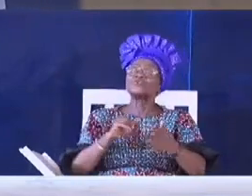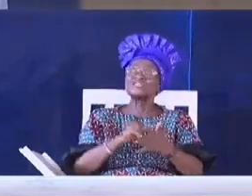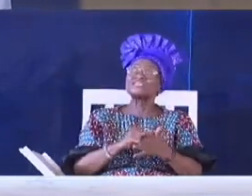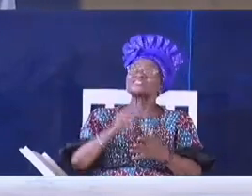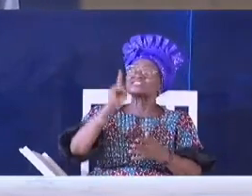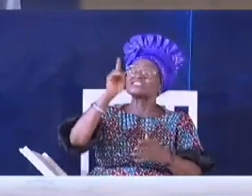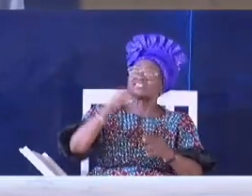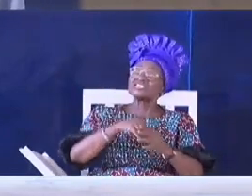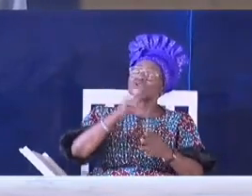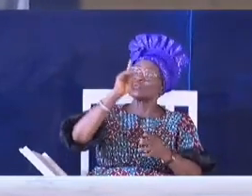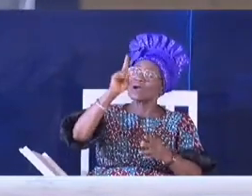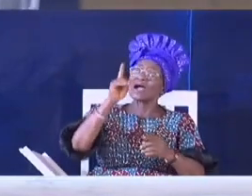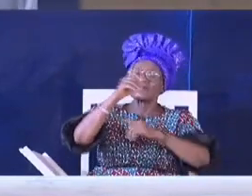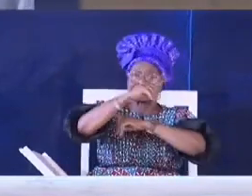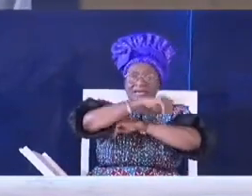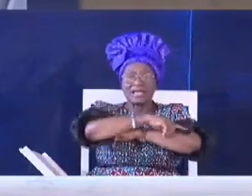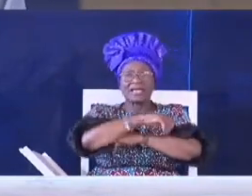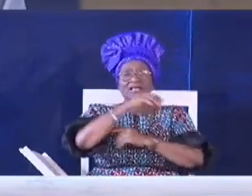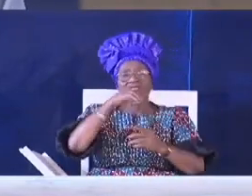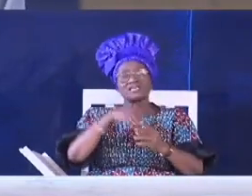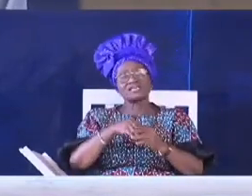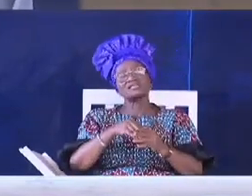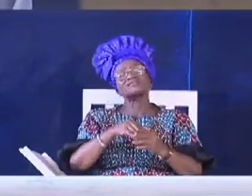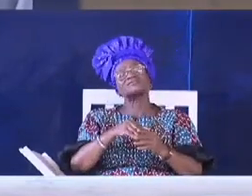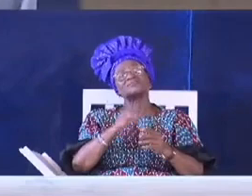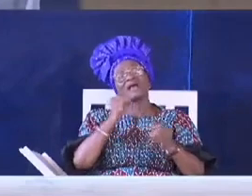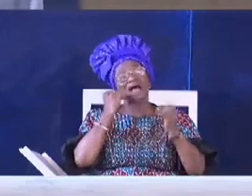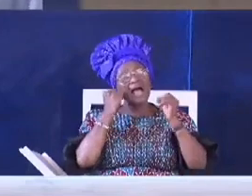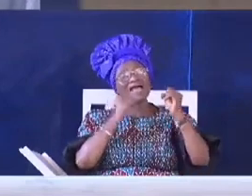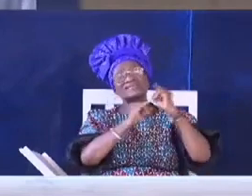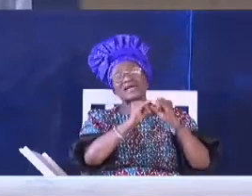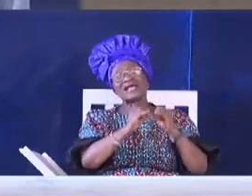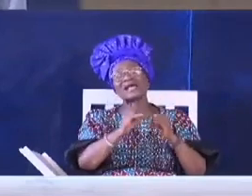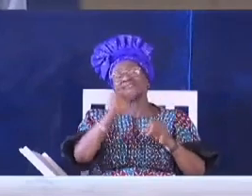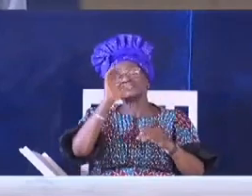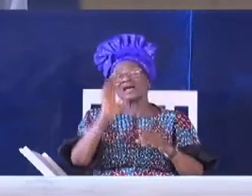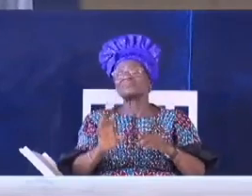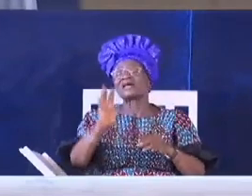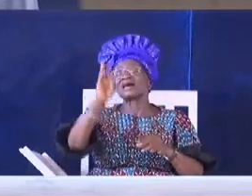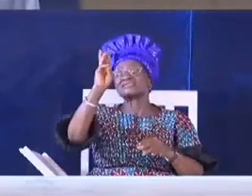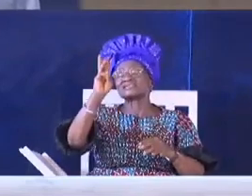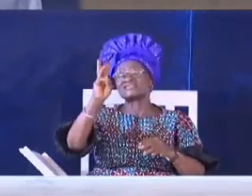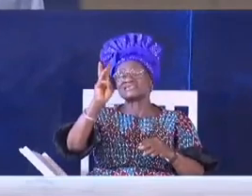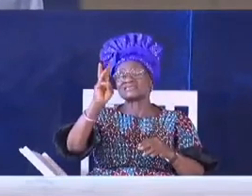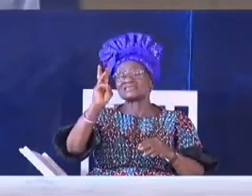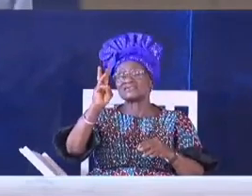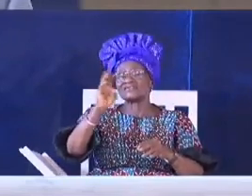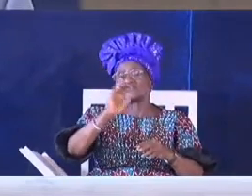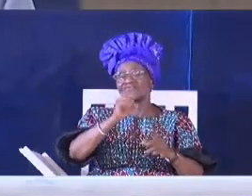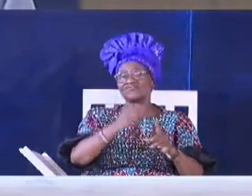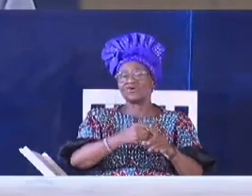In the book of Isaiah chapter 6, you can read it from verse 1 to 8. Isaiah 6